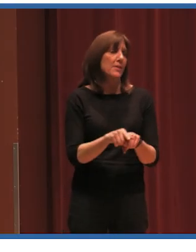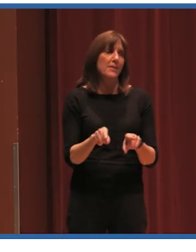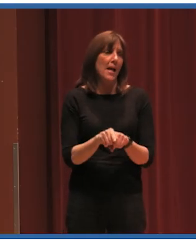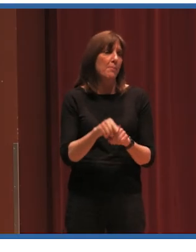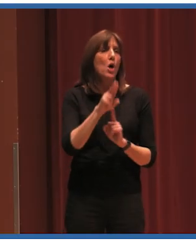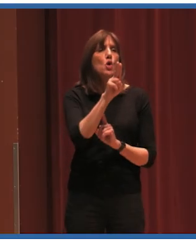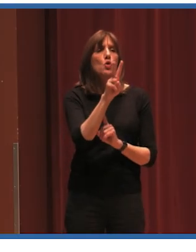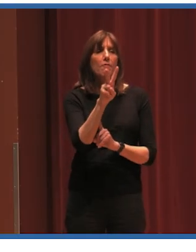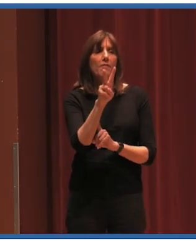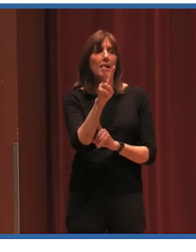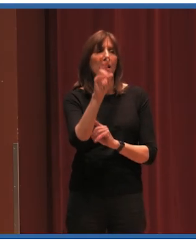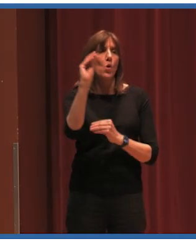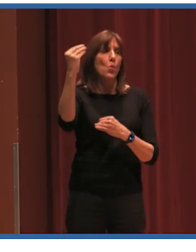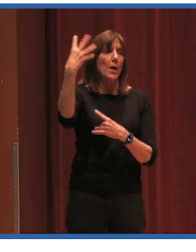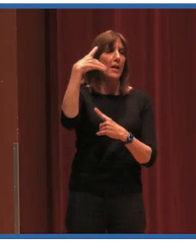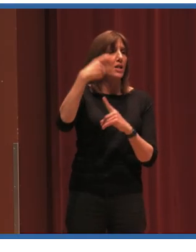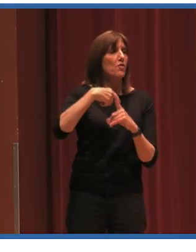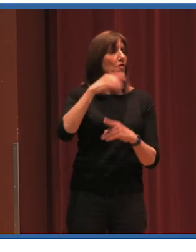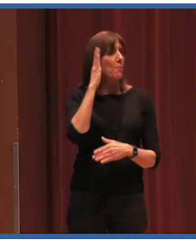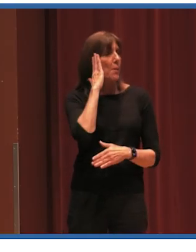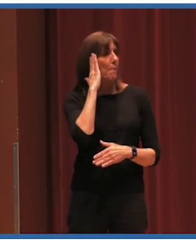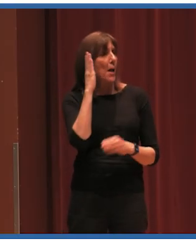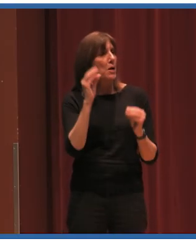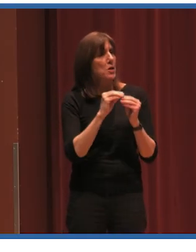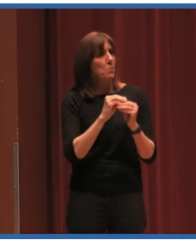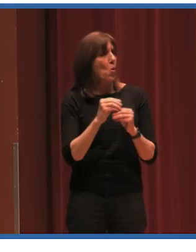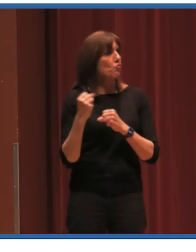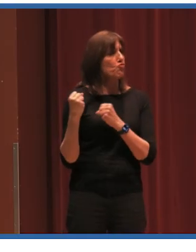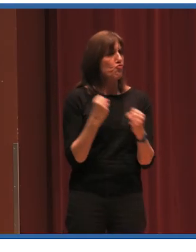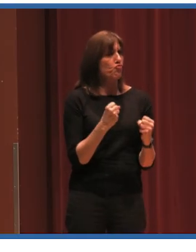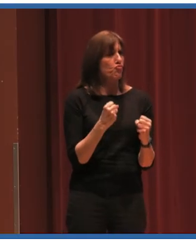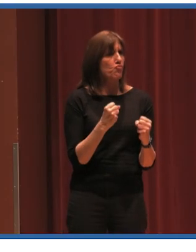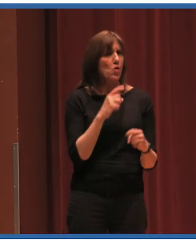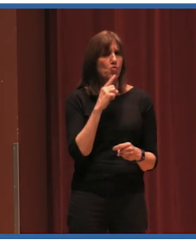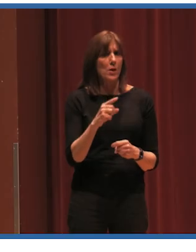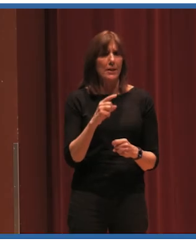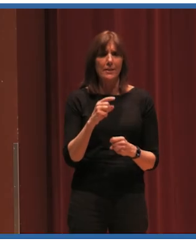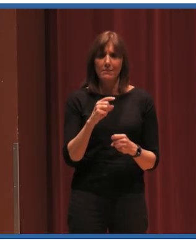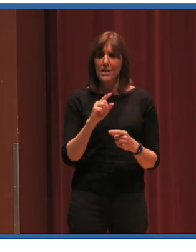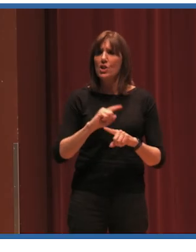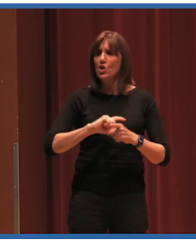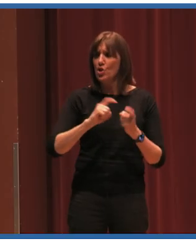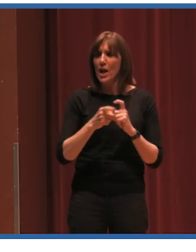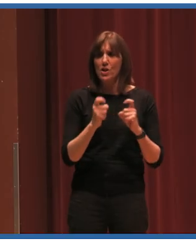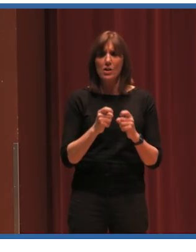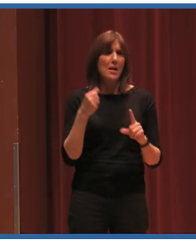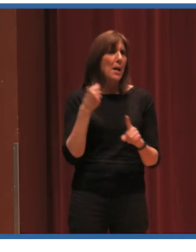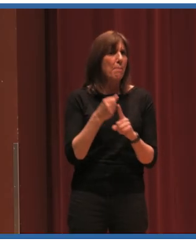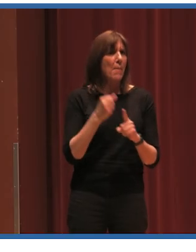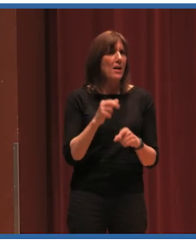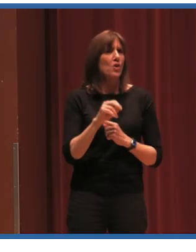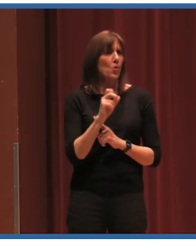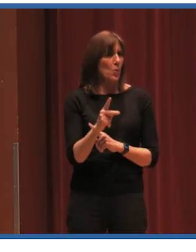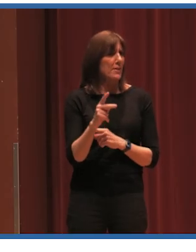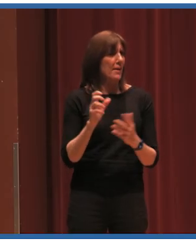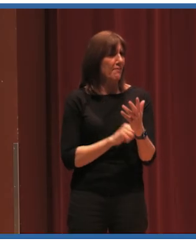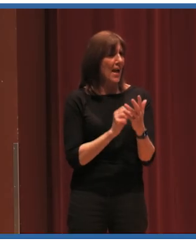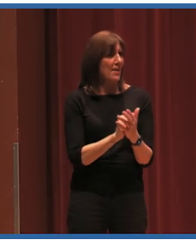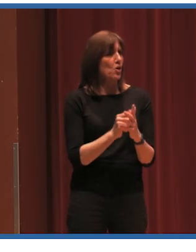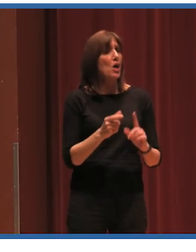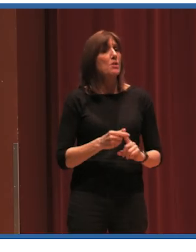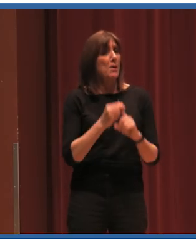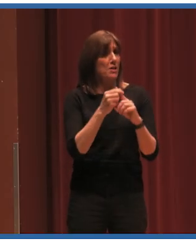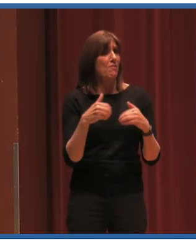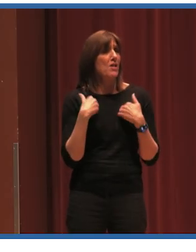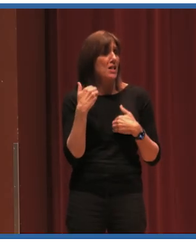UV radiation you get from tanning beds is way more intense, and it really significantly impacts your risk of cancer, especially for our